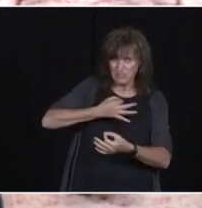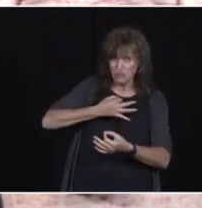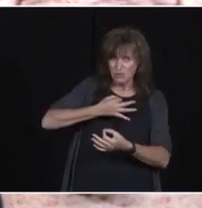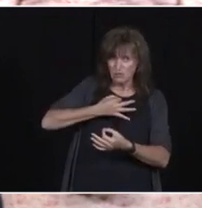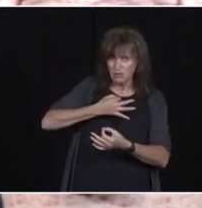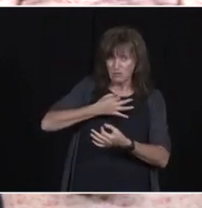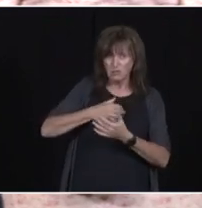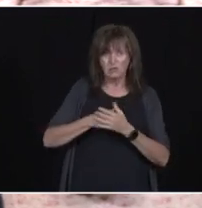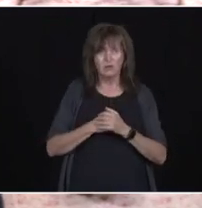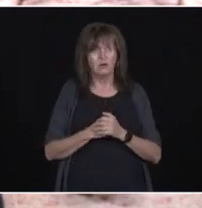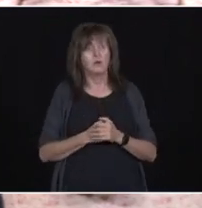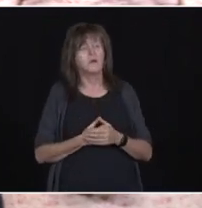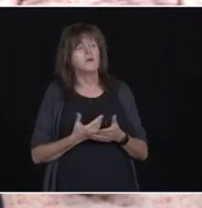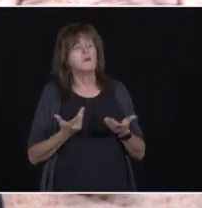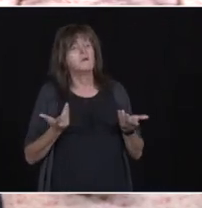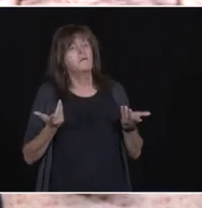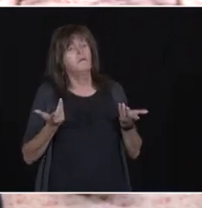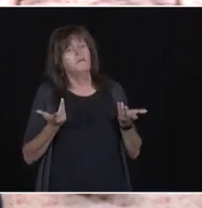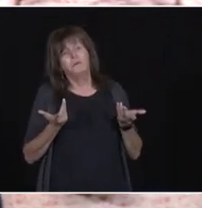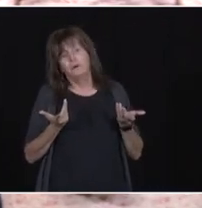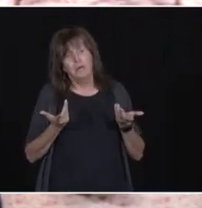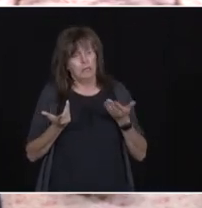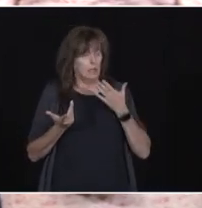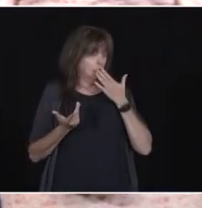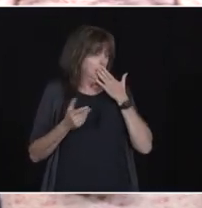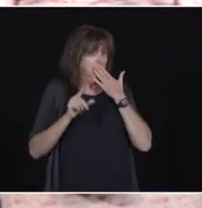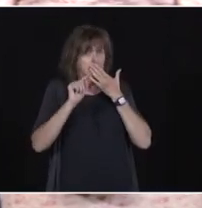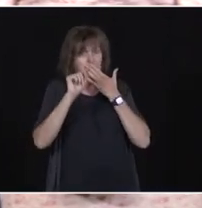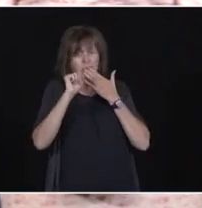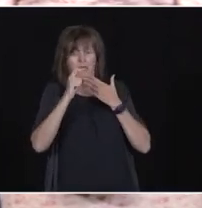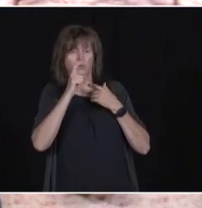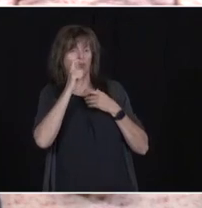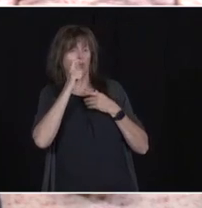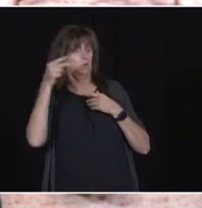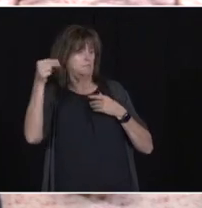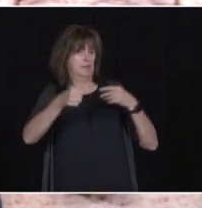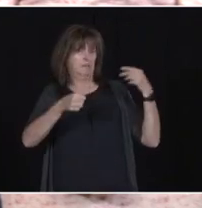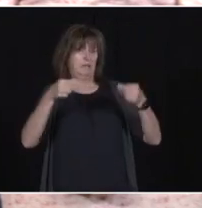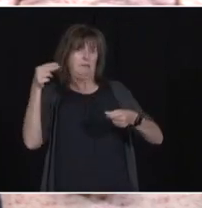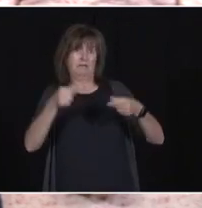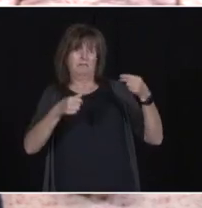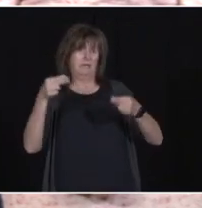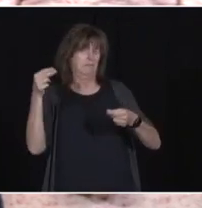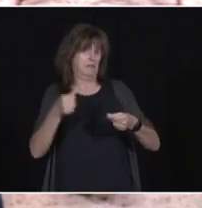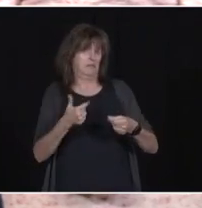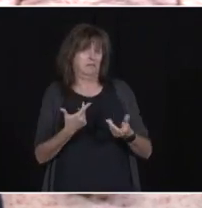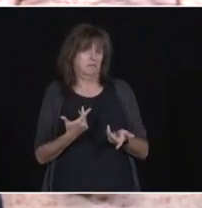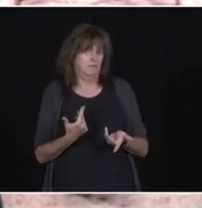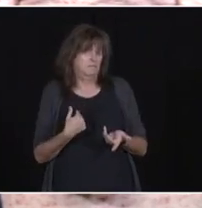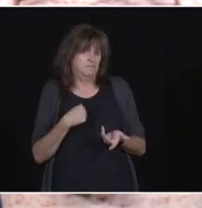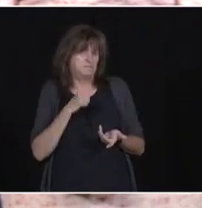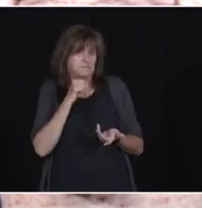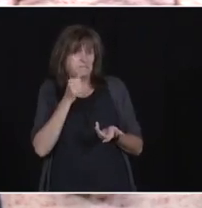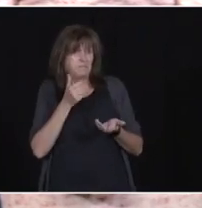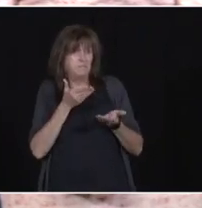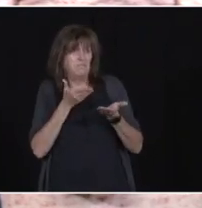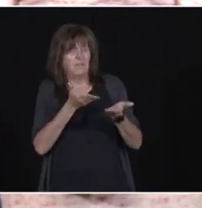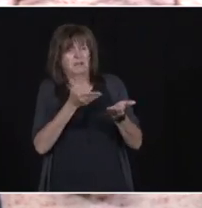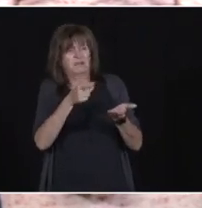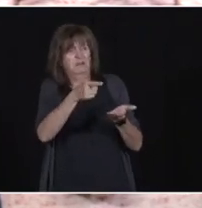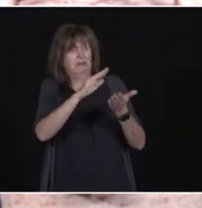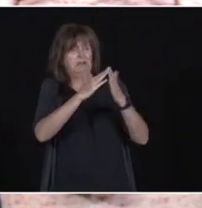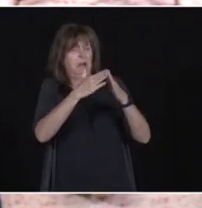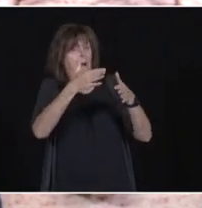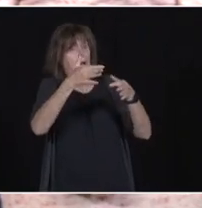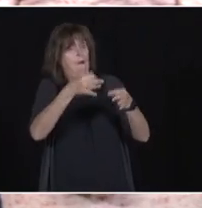Everyone's pitching in. Everyone's helping out. I wouldn't recommend it. They're public beaches. I understand the situation in St. Catharines